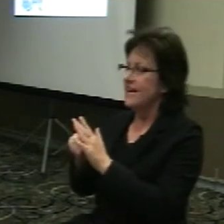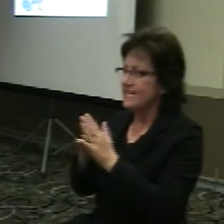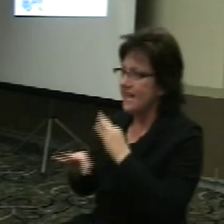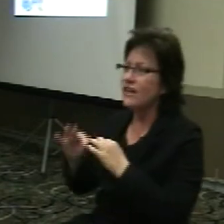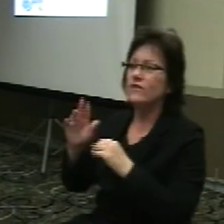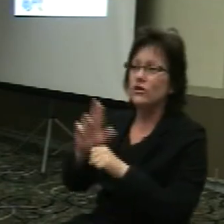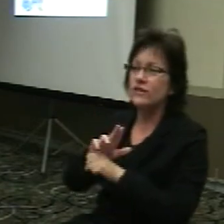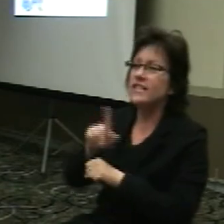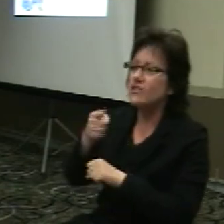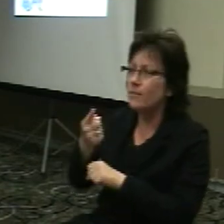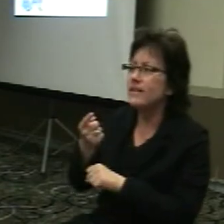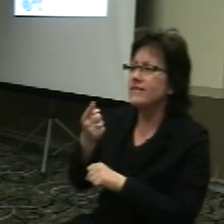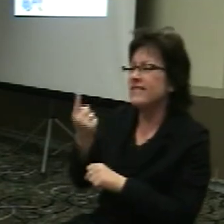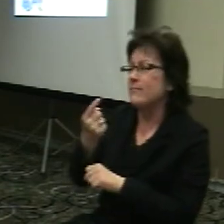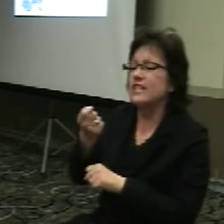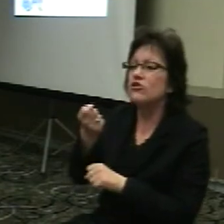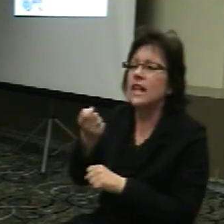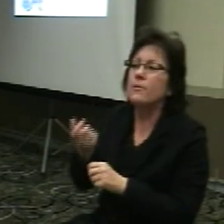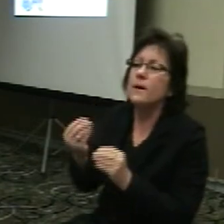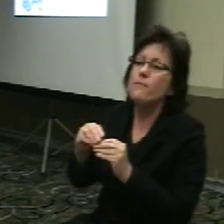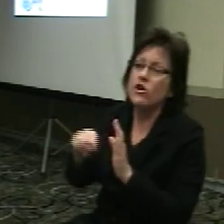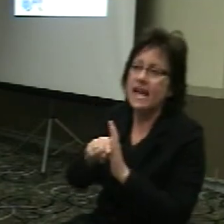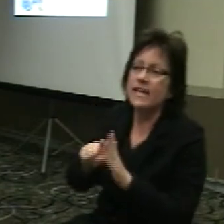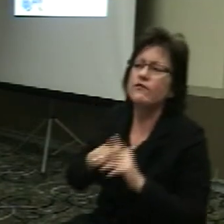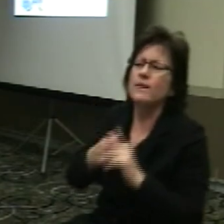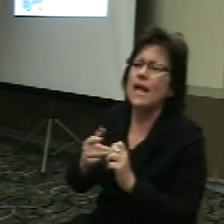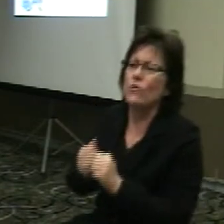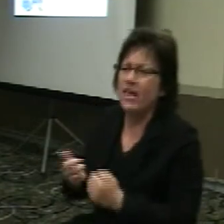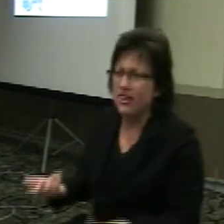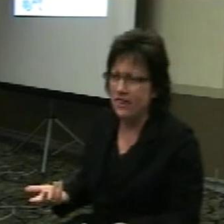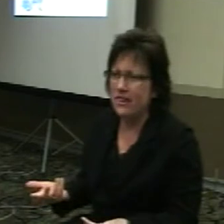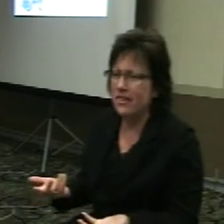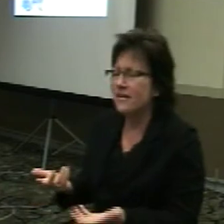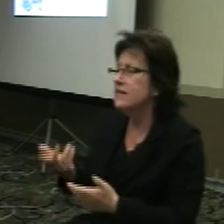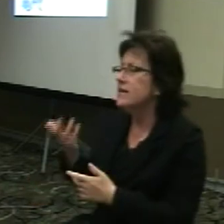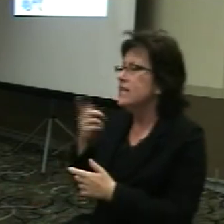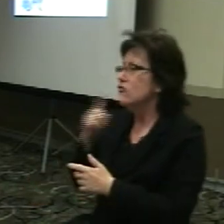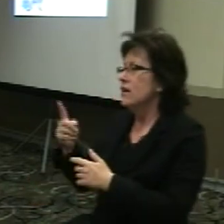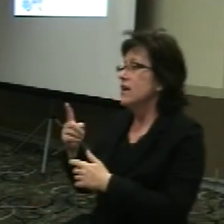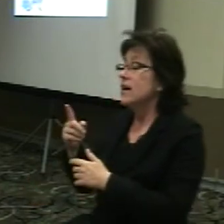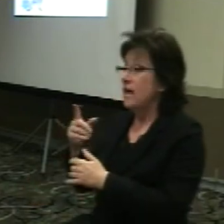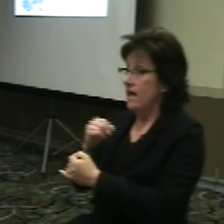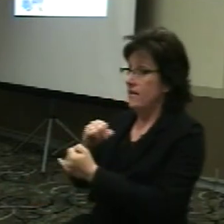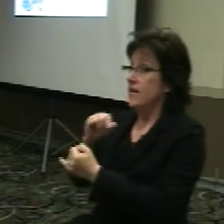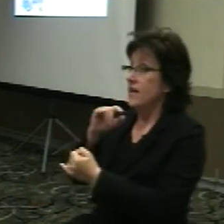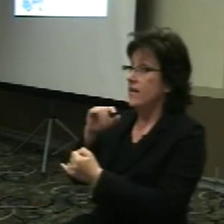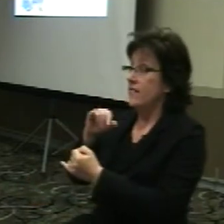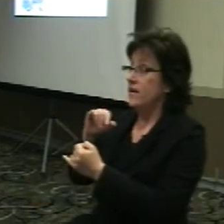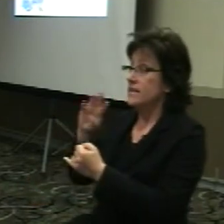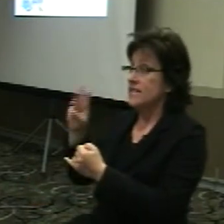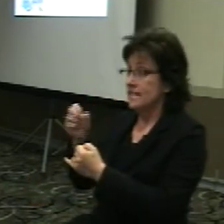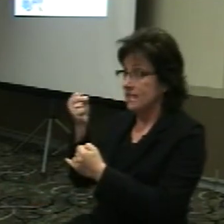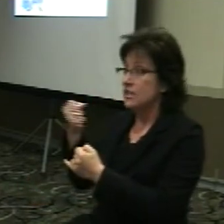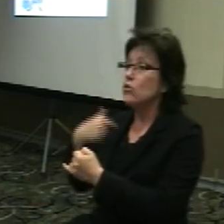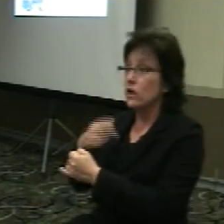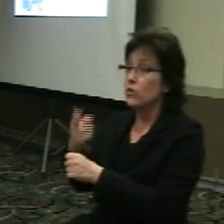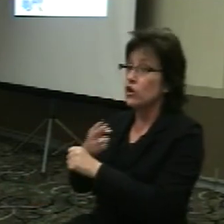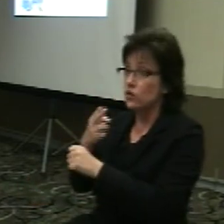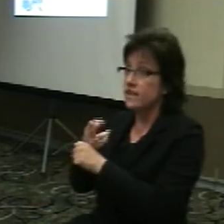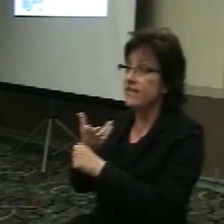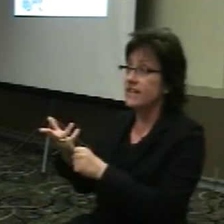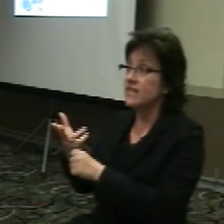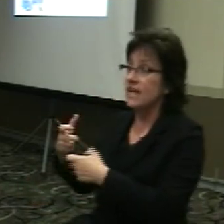with. The best example of this is like when we literally in the 60s were using electroshock to stop things like self-injurious